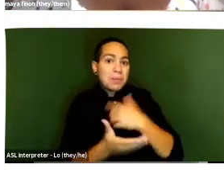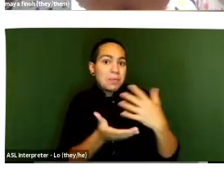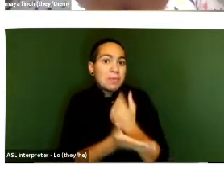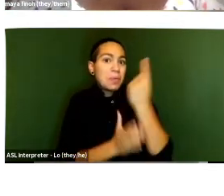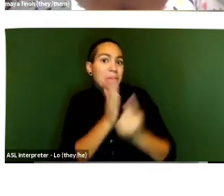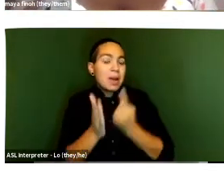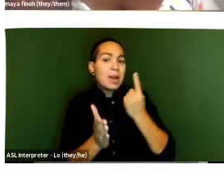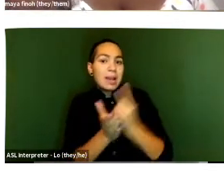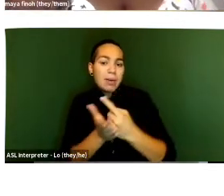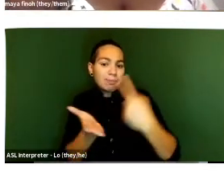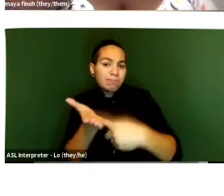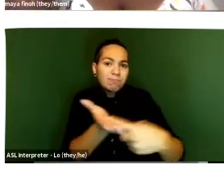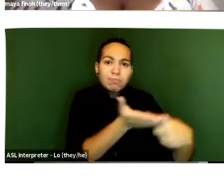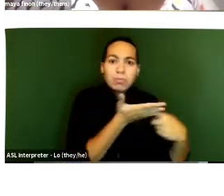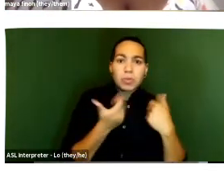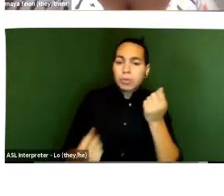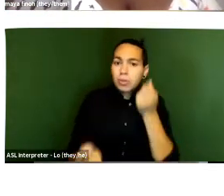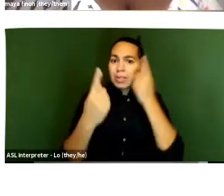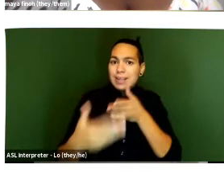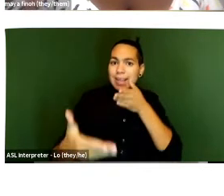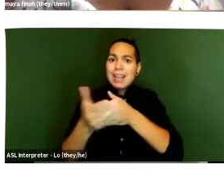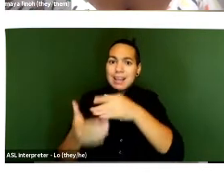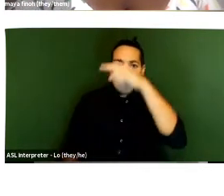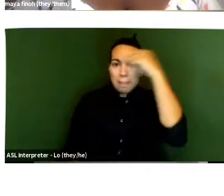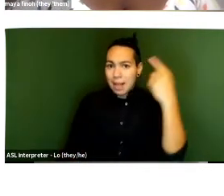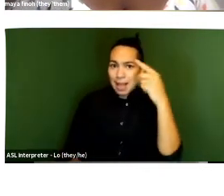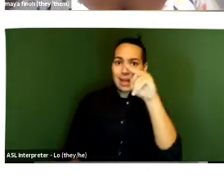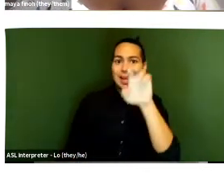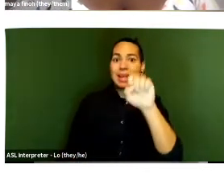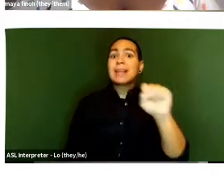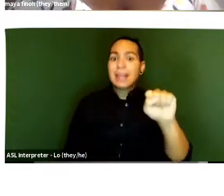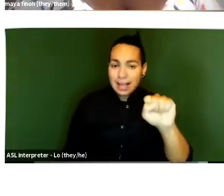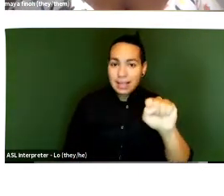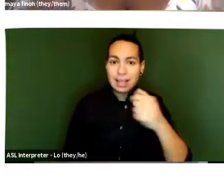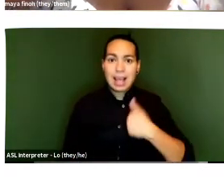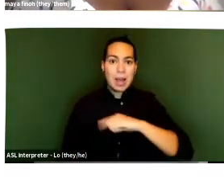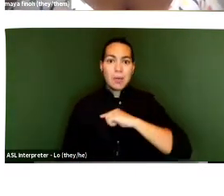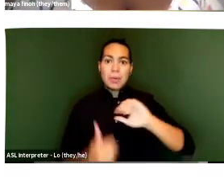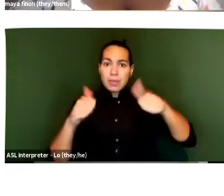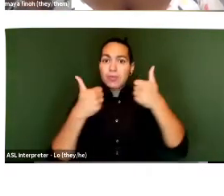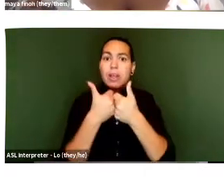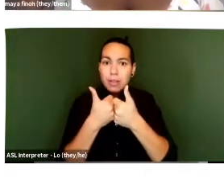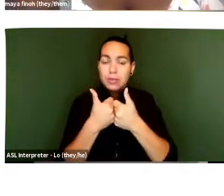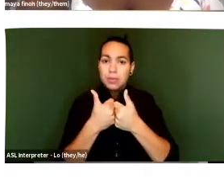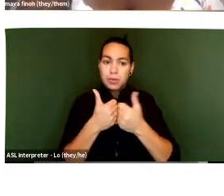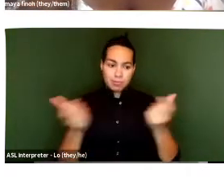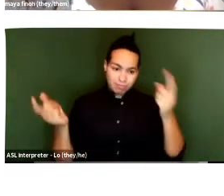of anti-Blackness and how we can challenge it to reach collective liberation. Thank you so